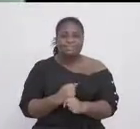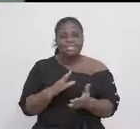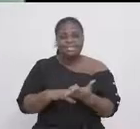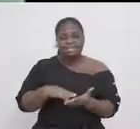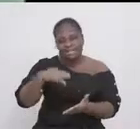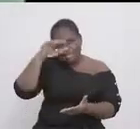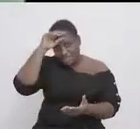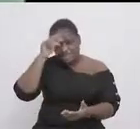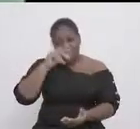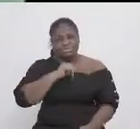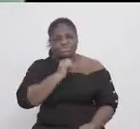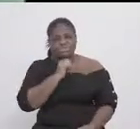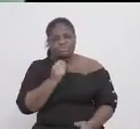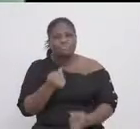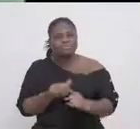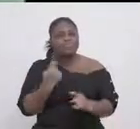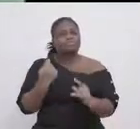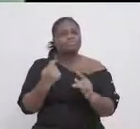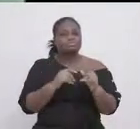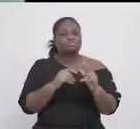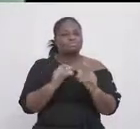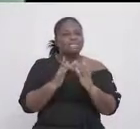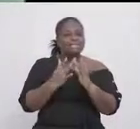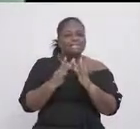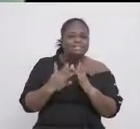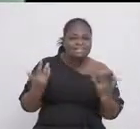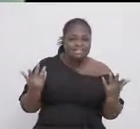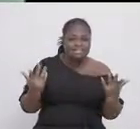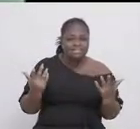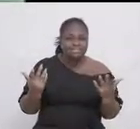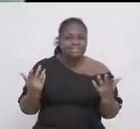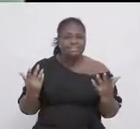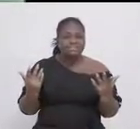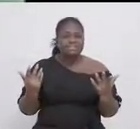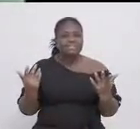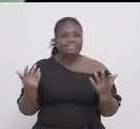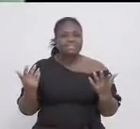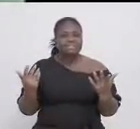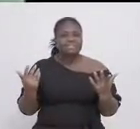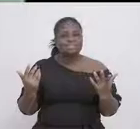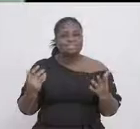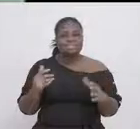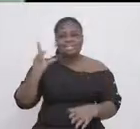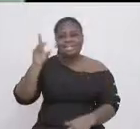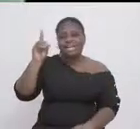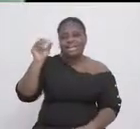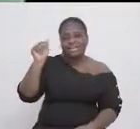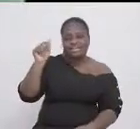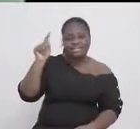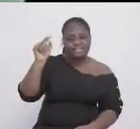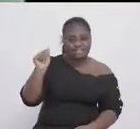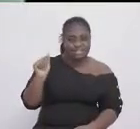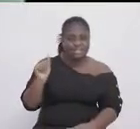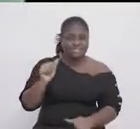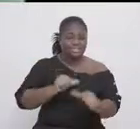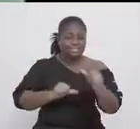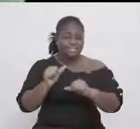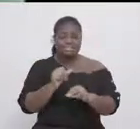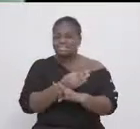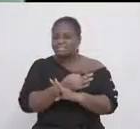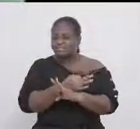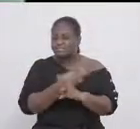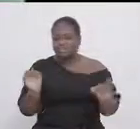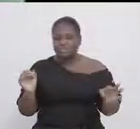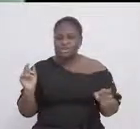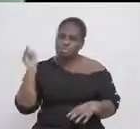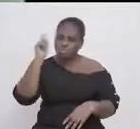learn, choose from social media to Power BI, data science, and it's all basically free. And you can also